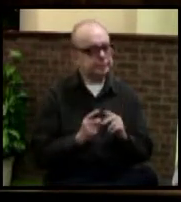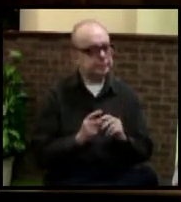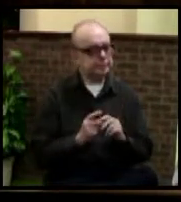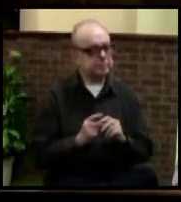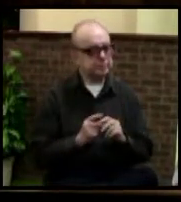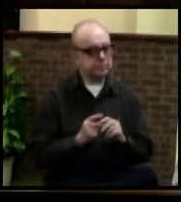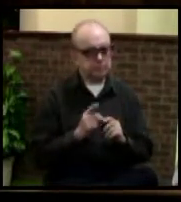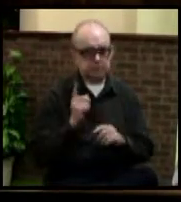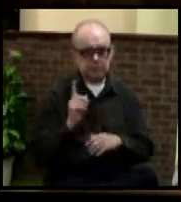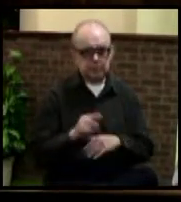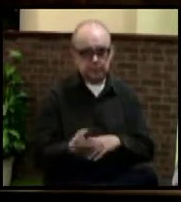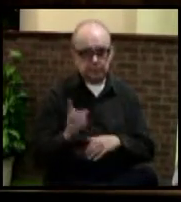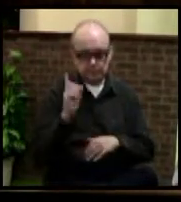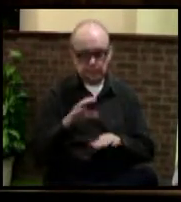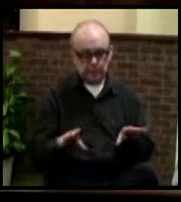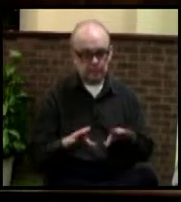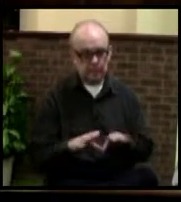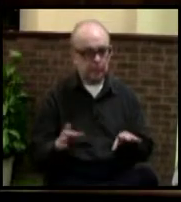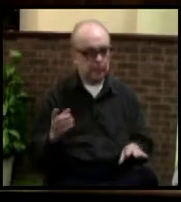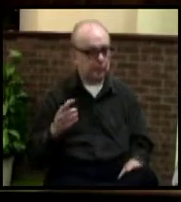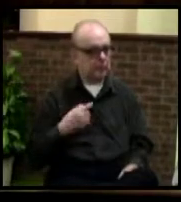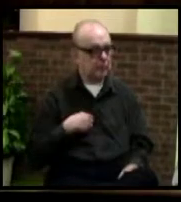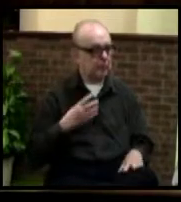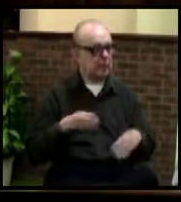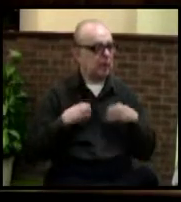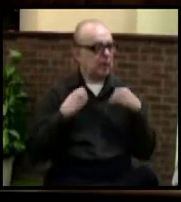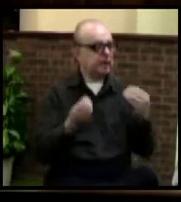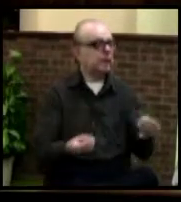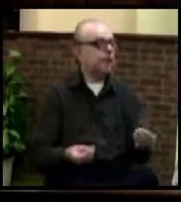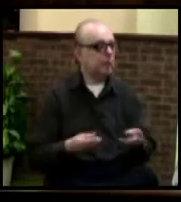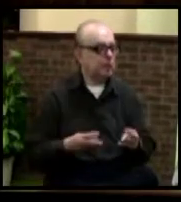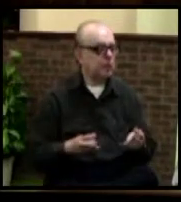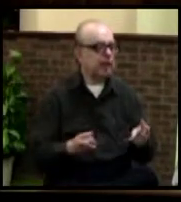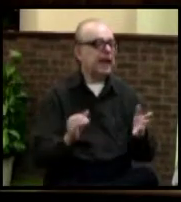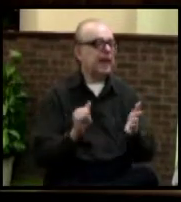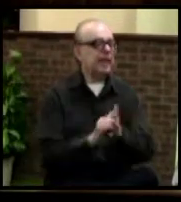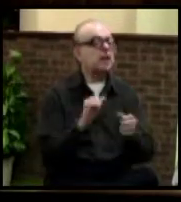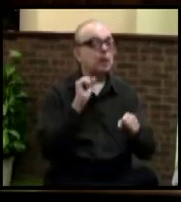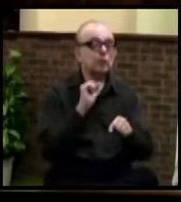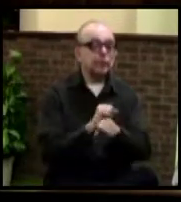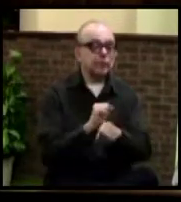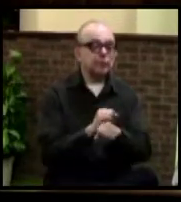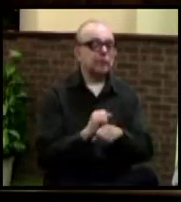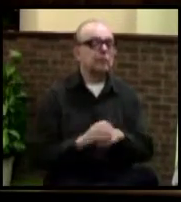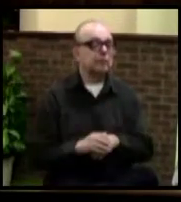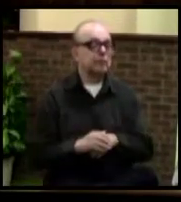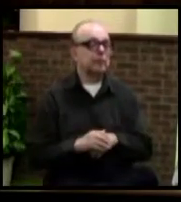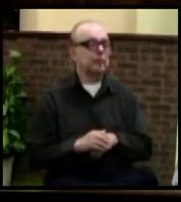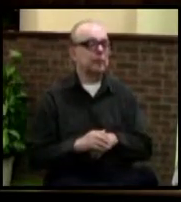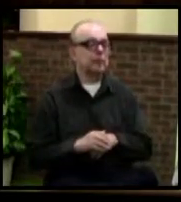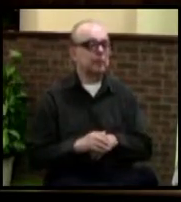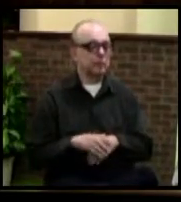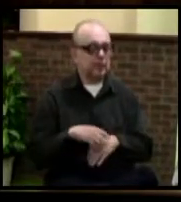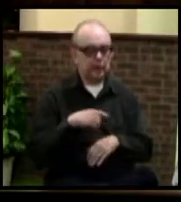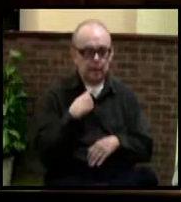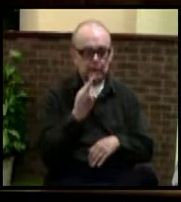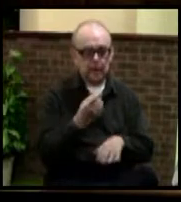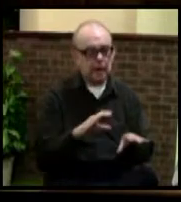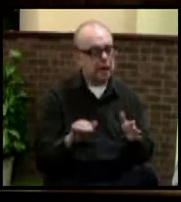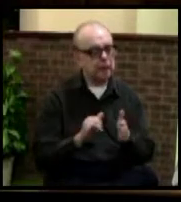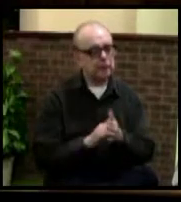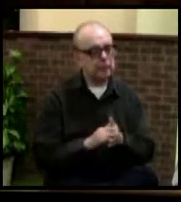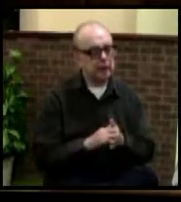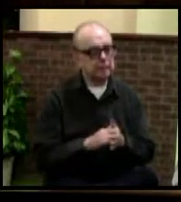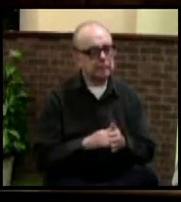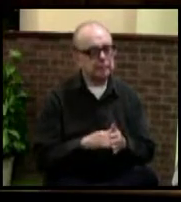them, here's what you need to do. He says, I'm going to give you a formula that works. I'm going to